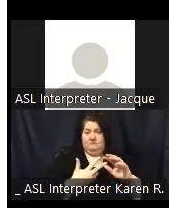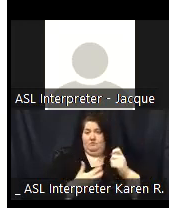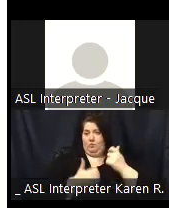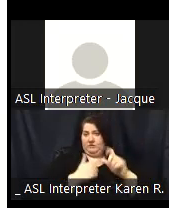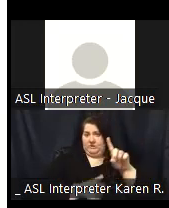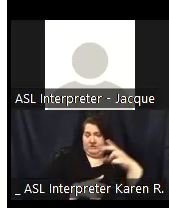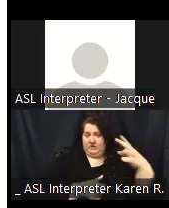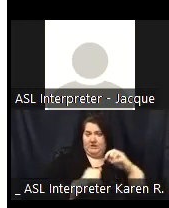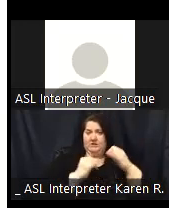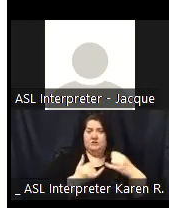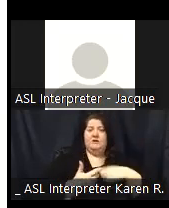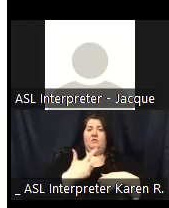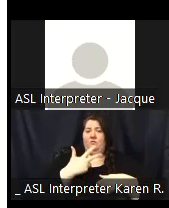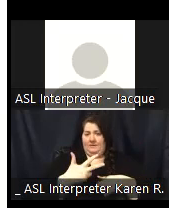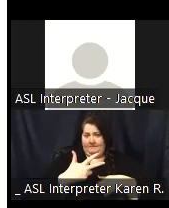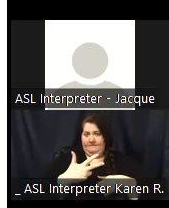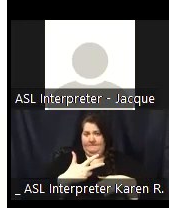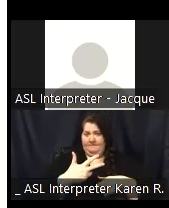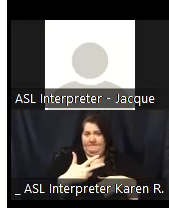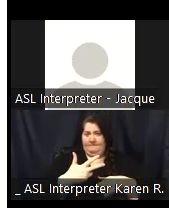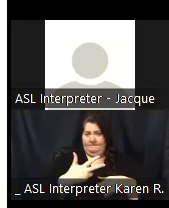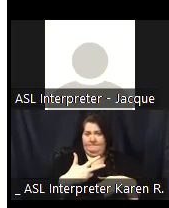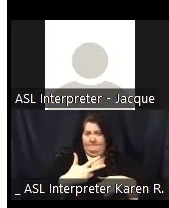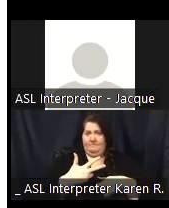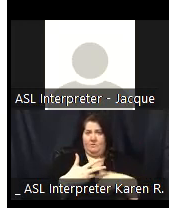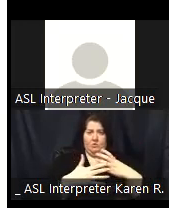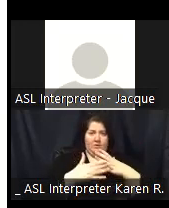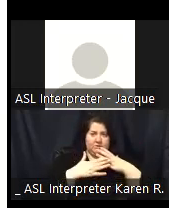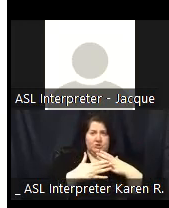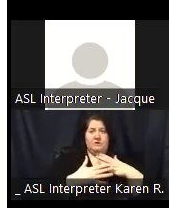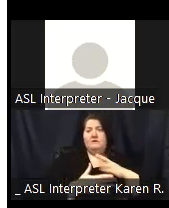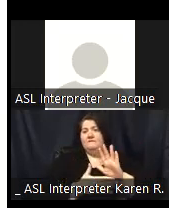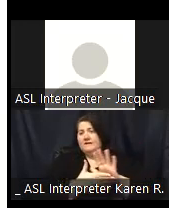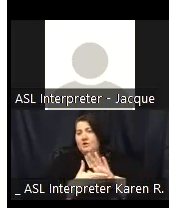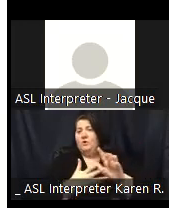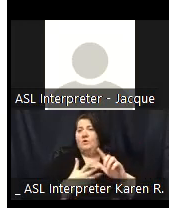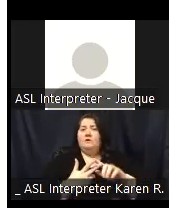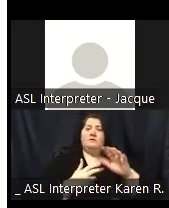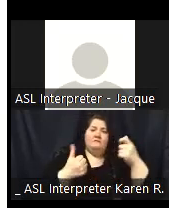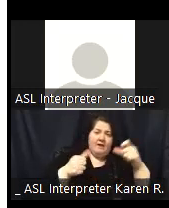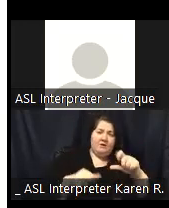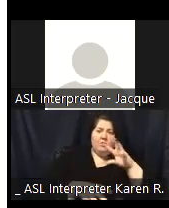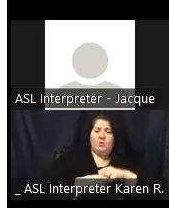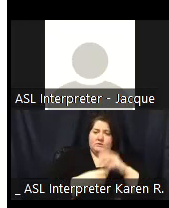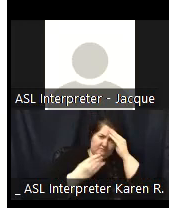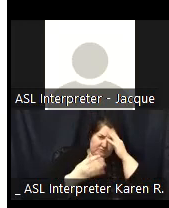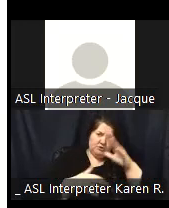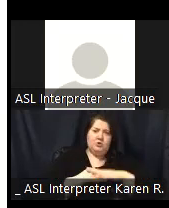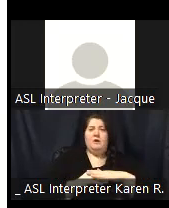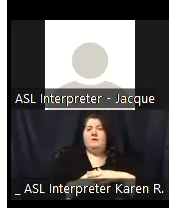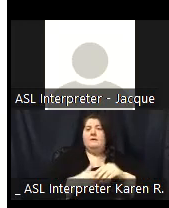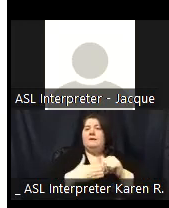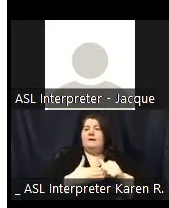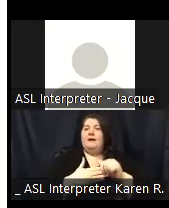agency. There are 3 DHH agency options. You can share the video, the flyer, which includes information on Guide by Your